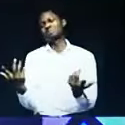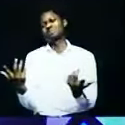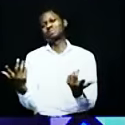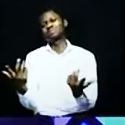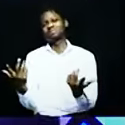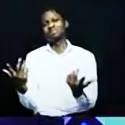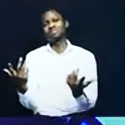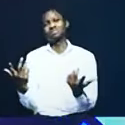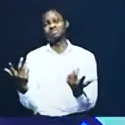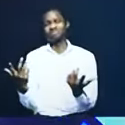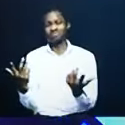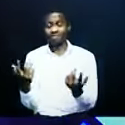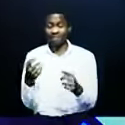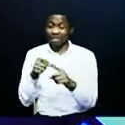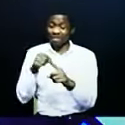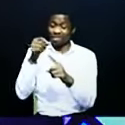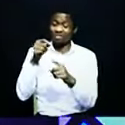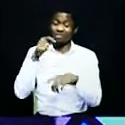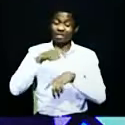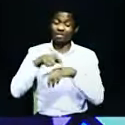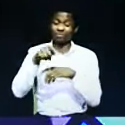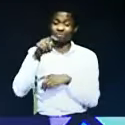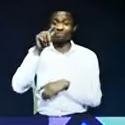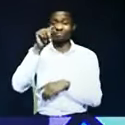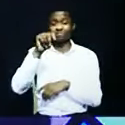Then Kofodia. Any Kofodia.